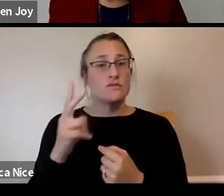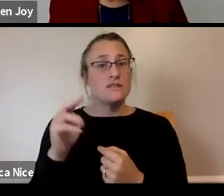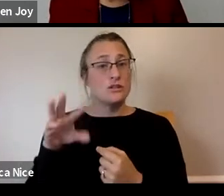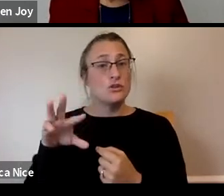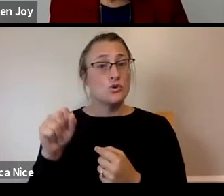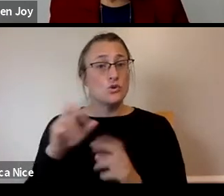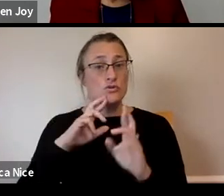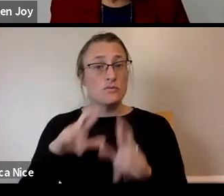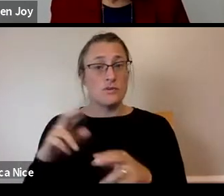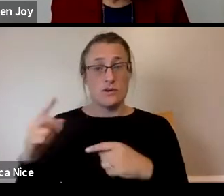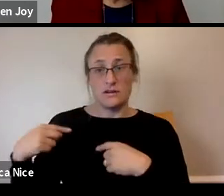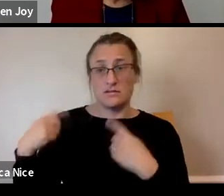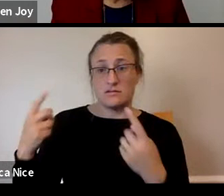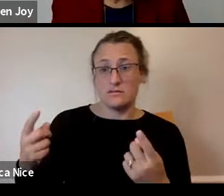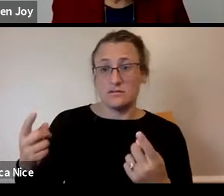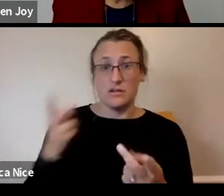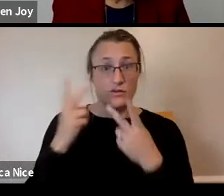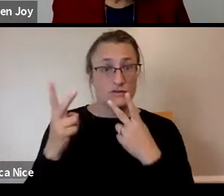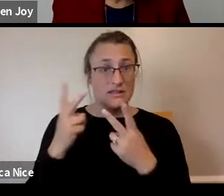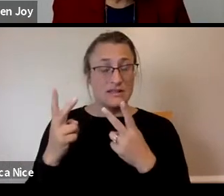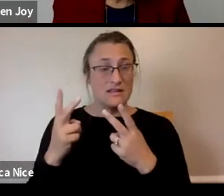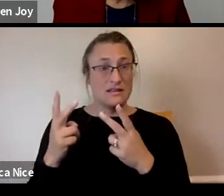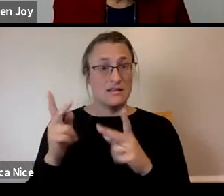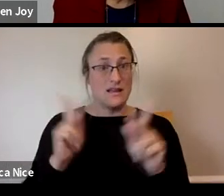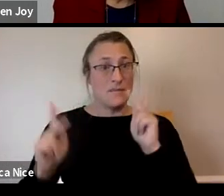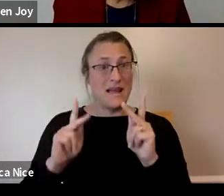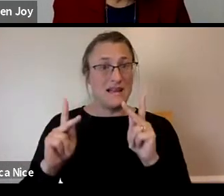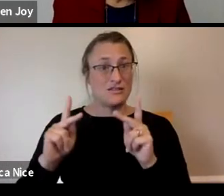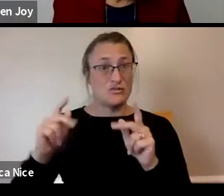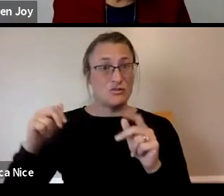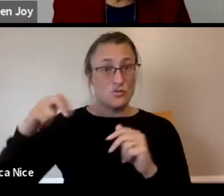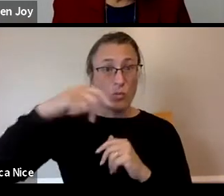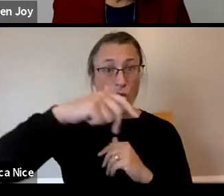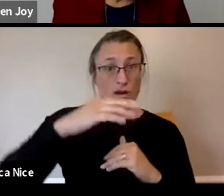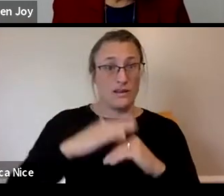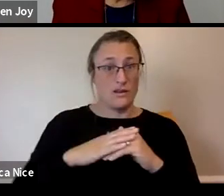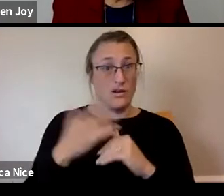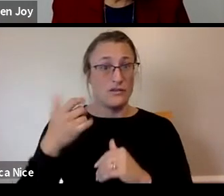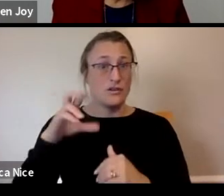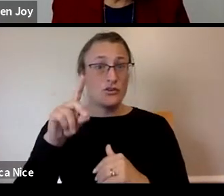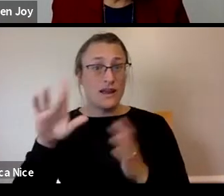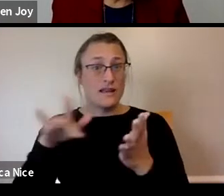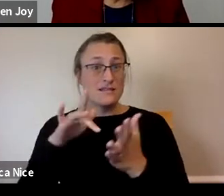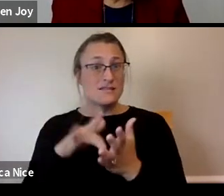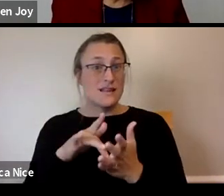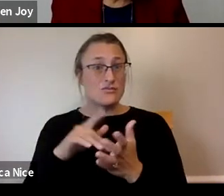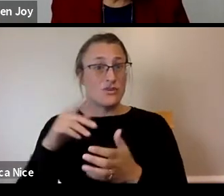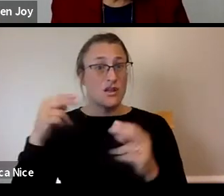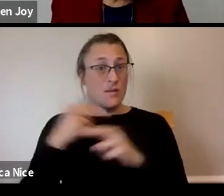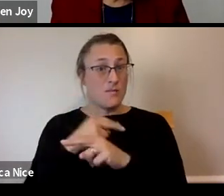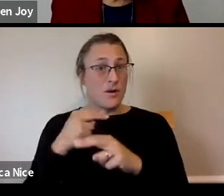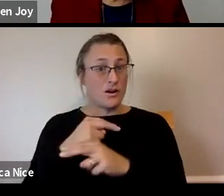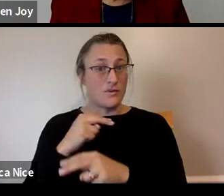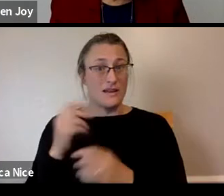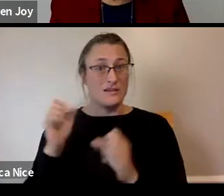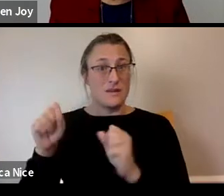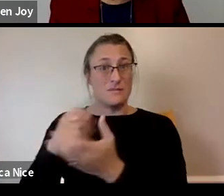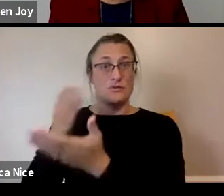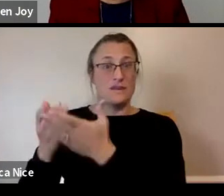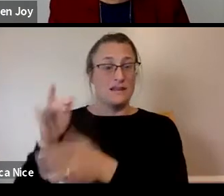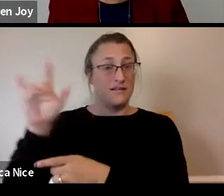two of passengers walking on the Grand Central Parkway to catch their flights. I worked